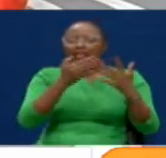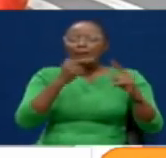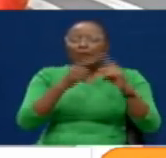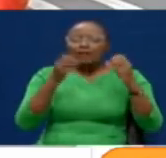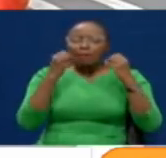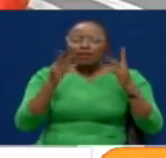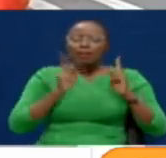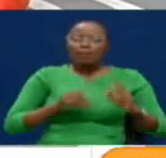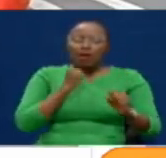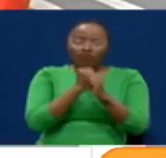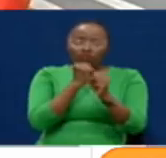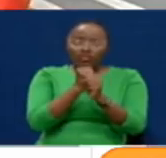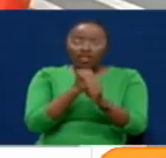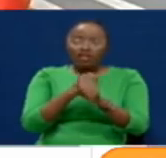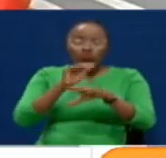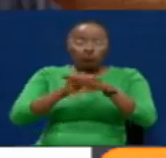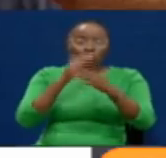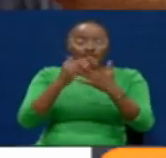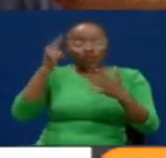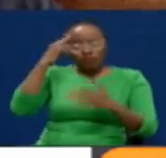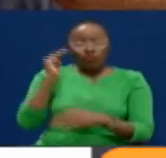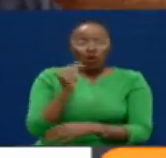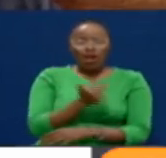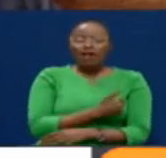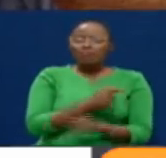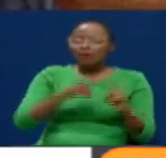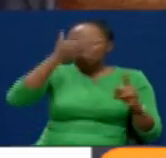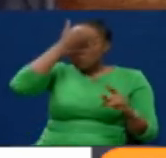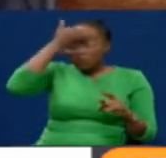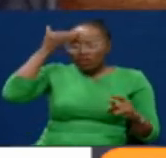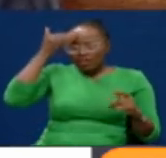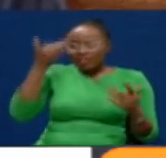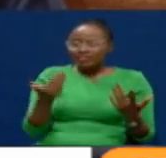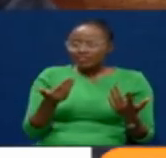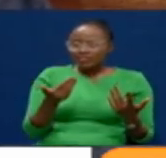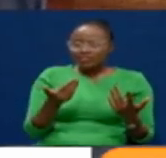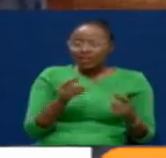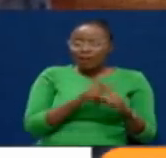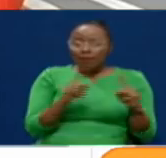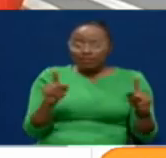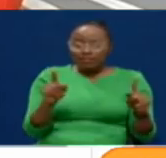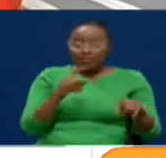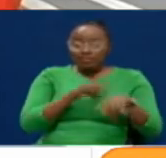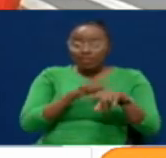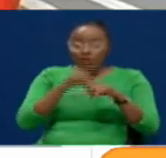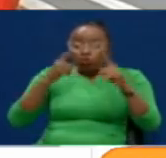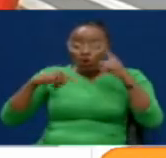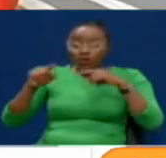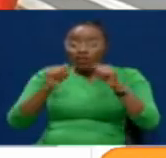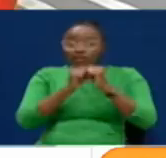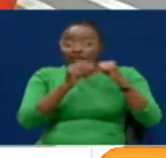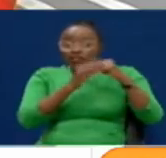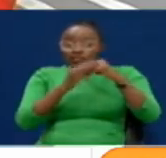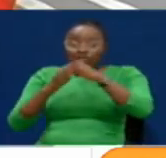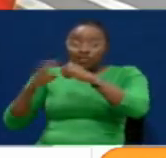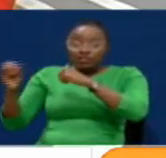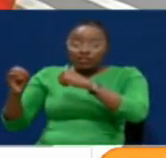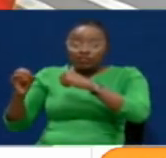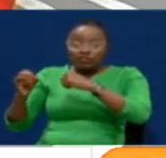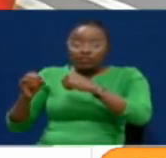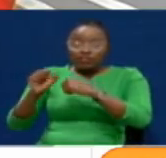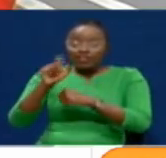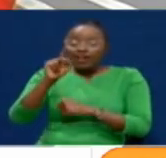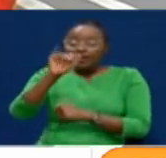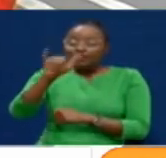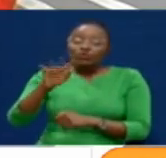people who have done so many good things for us. Yes. You know, so we forget very easily. By the way, when you were winning that rally in 1990? Yes. Sakaja was